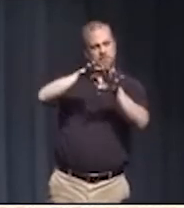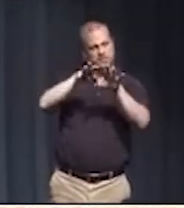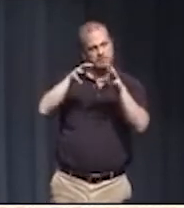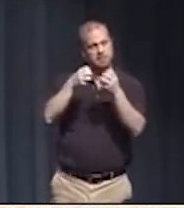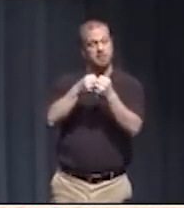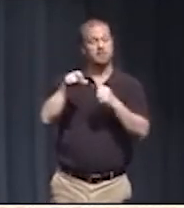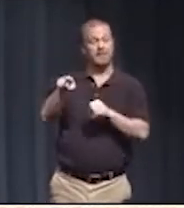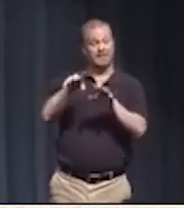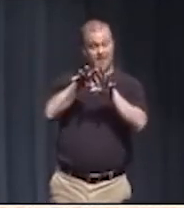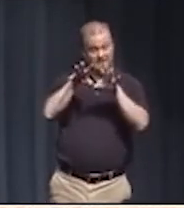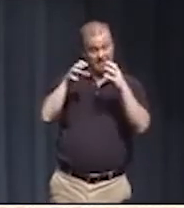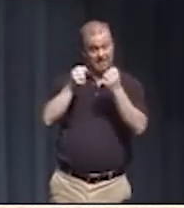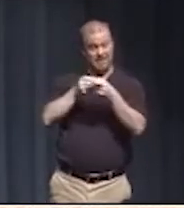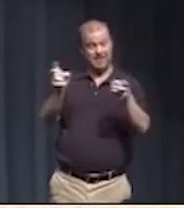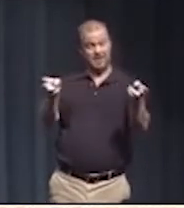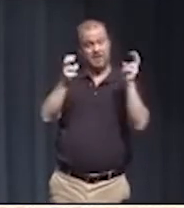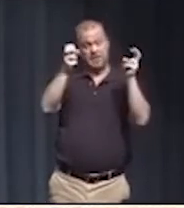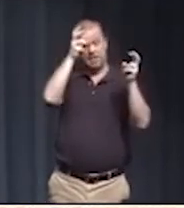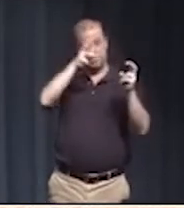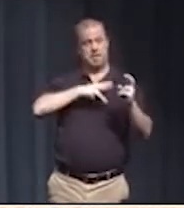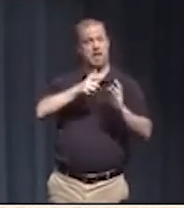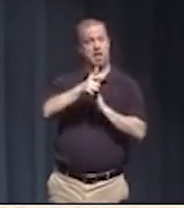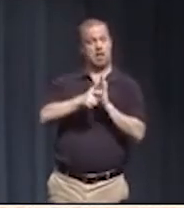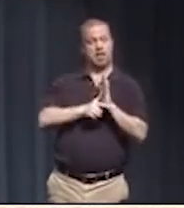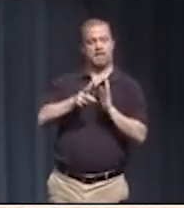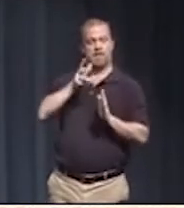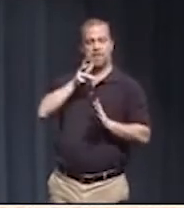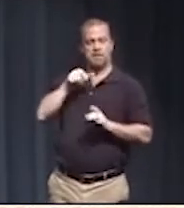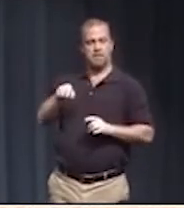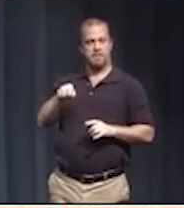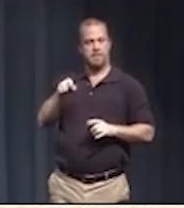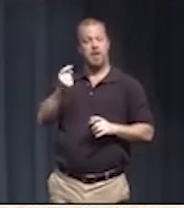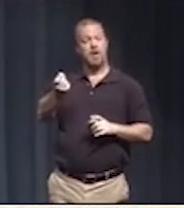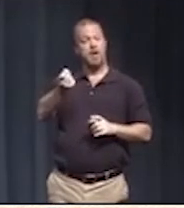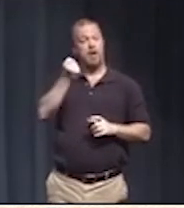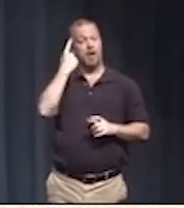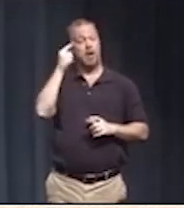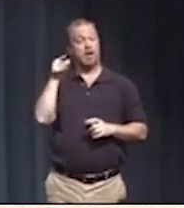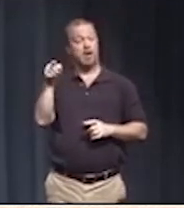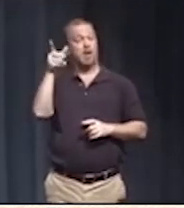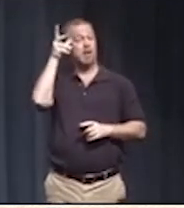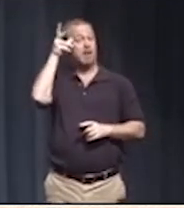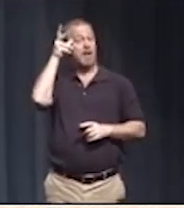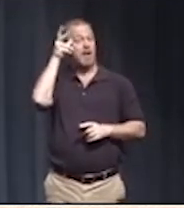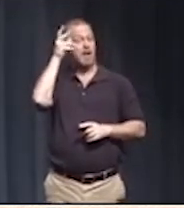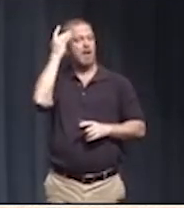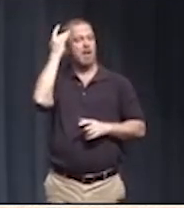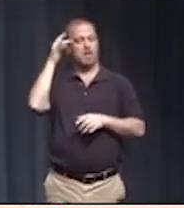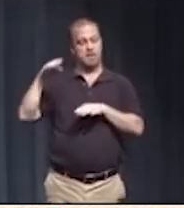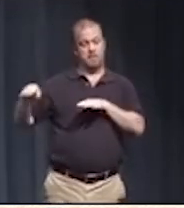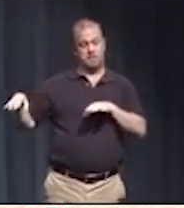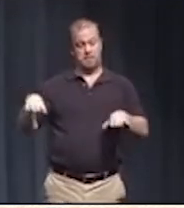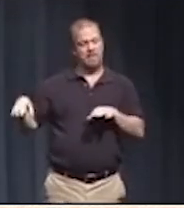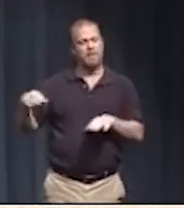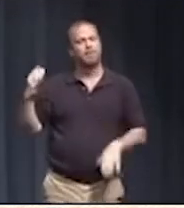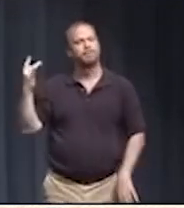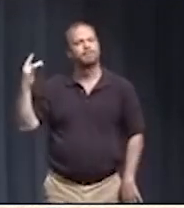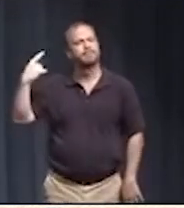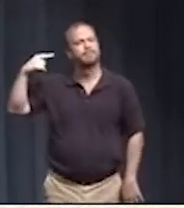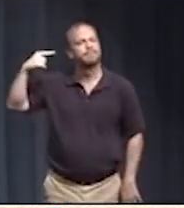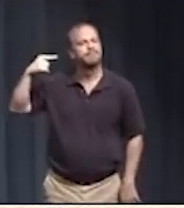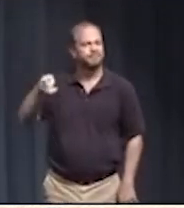That workshop is titled Man Laws for Moms, Understanding Dads, and Why We Do What We Do.